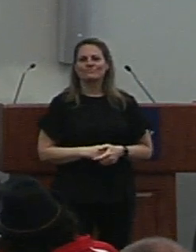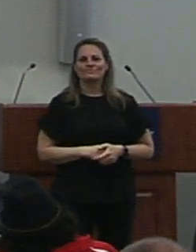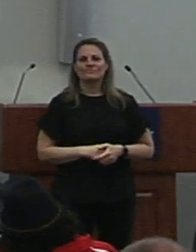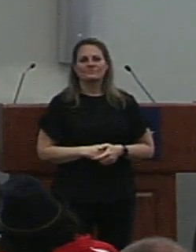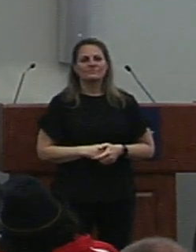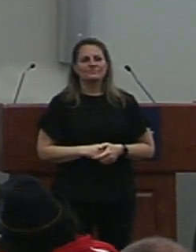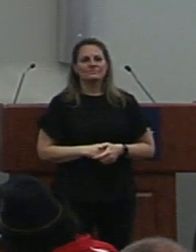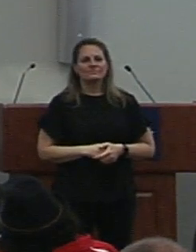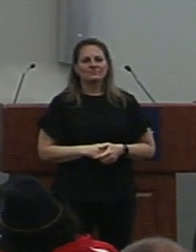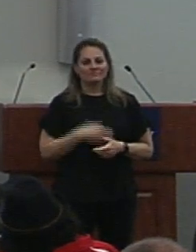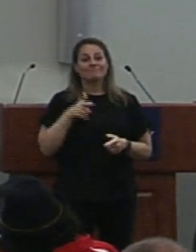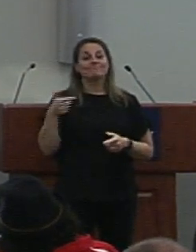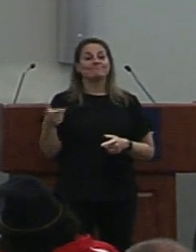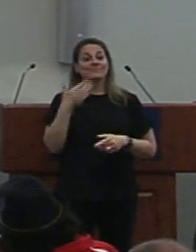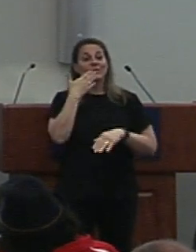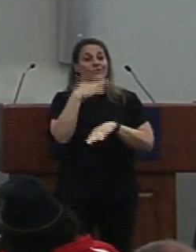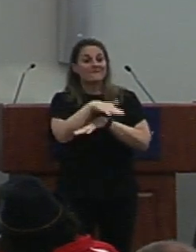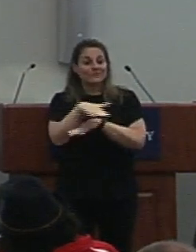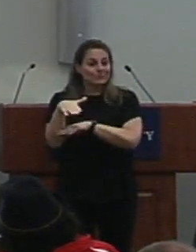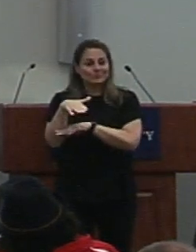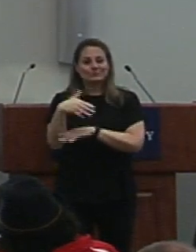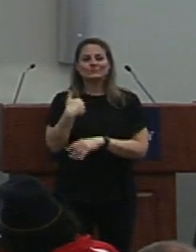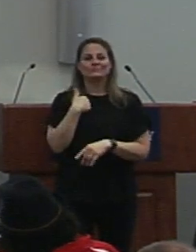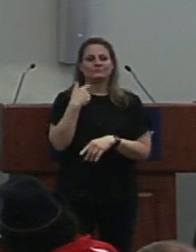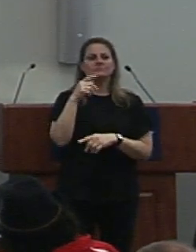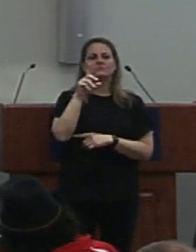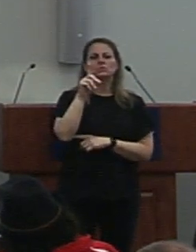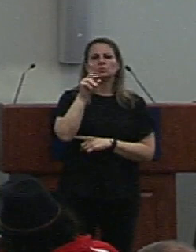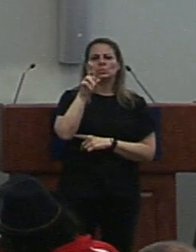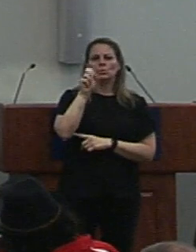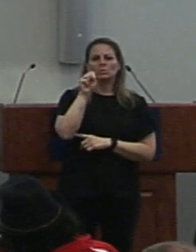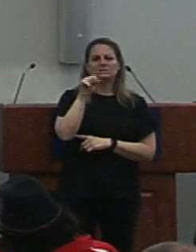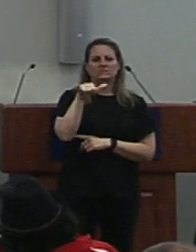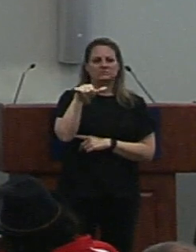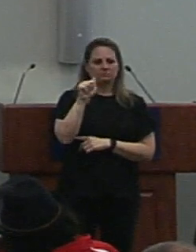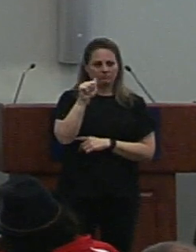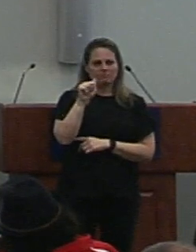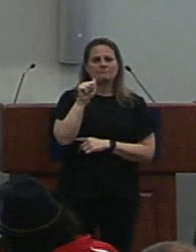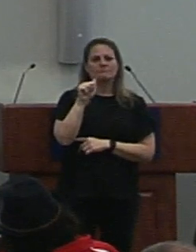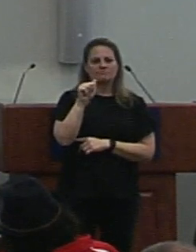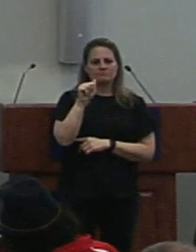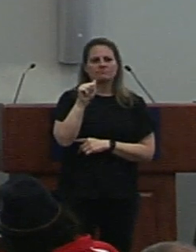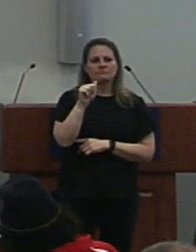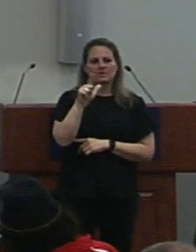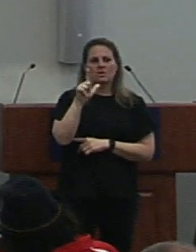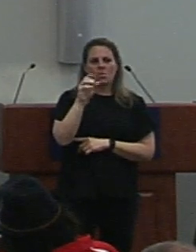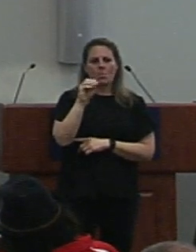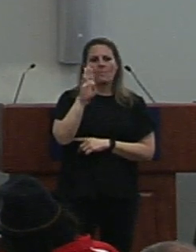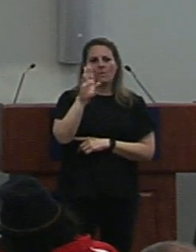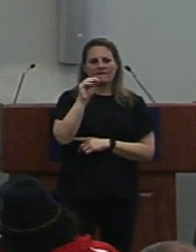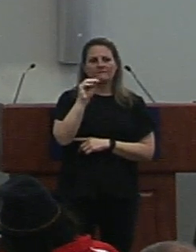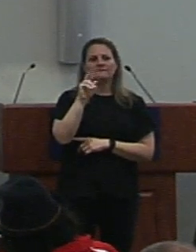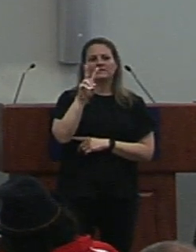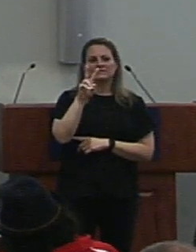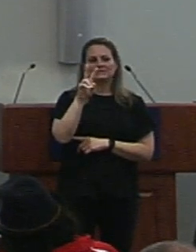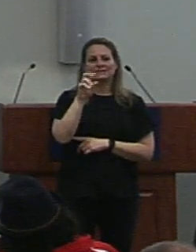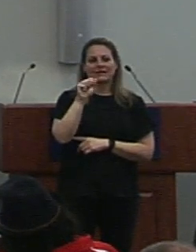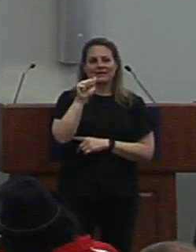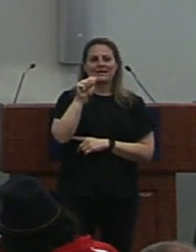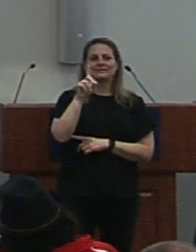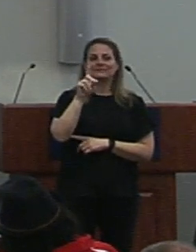Good afternoon, everybody. My name is Dusia Lebovskaya, and I am from Boston. I live in Mission Hill